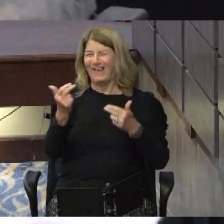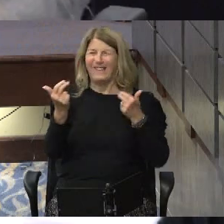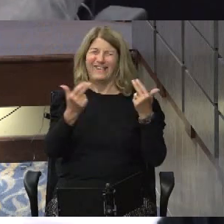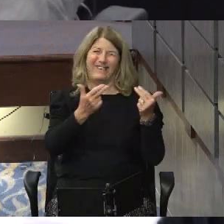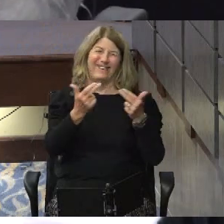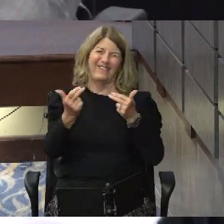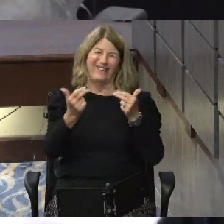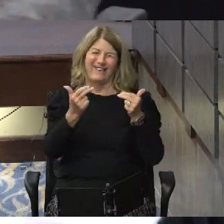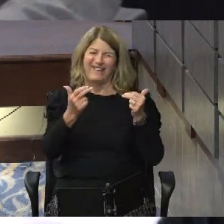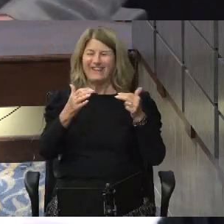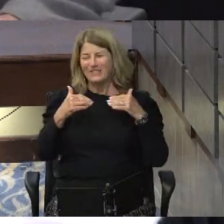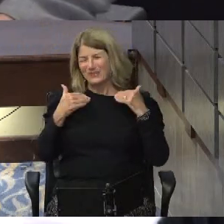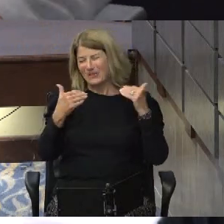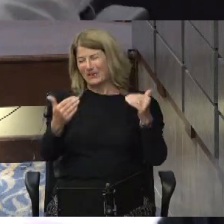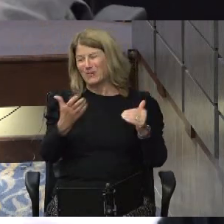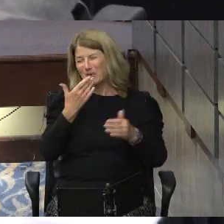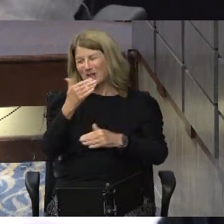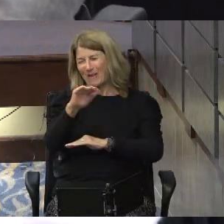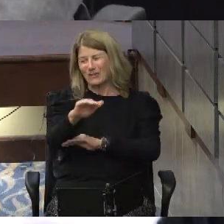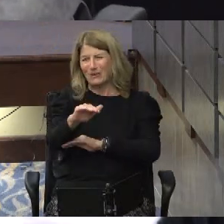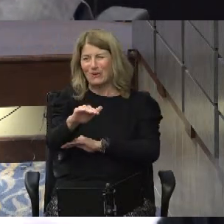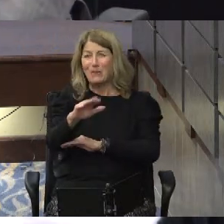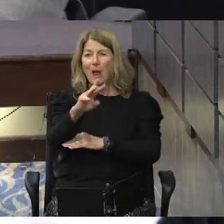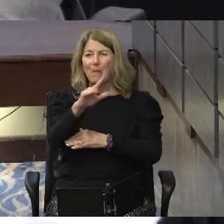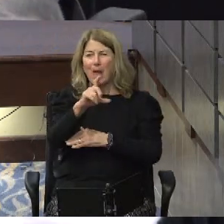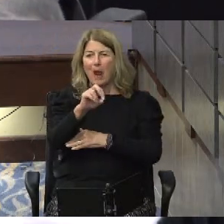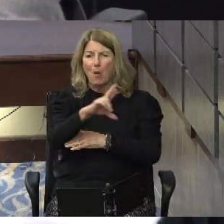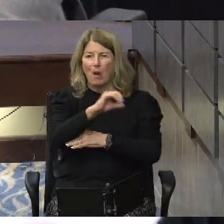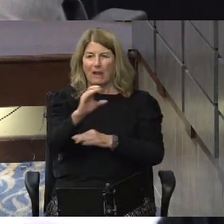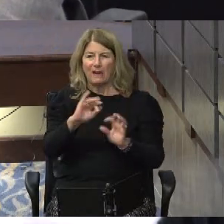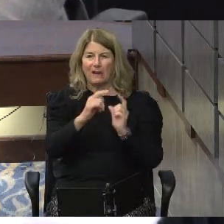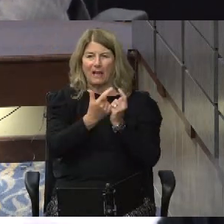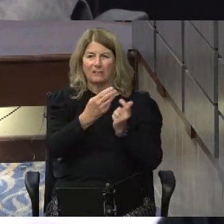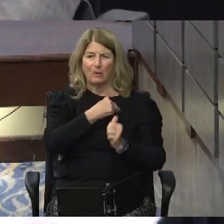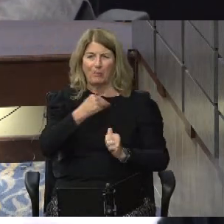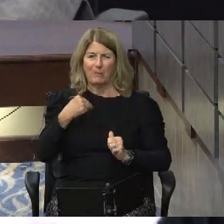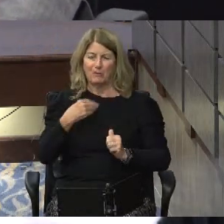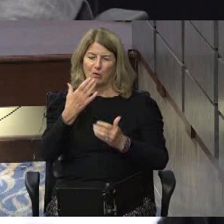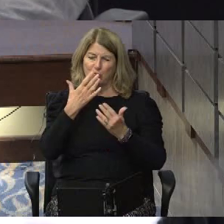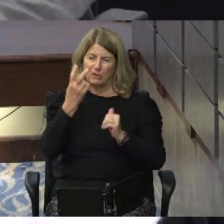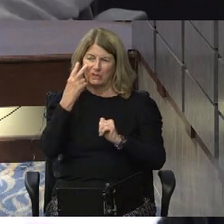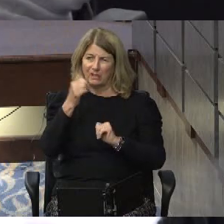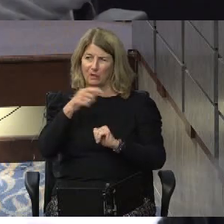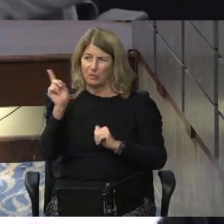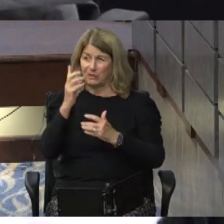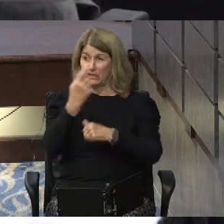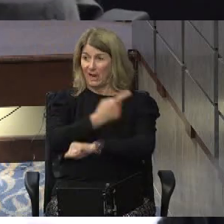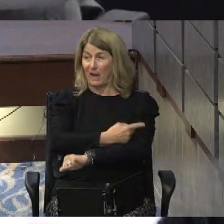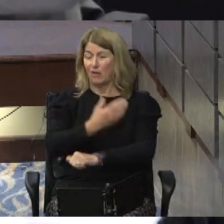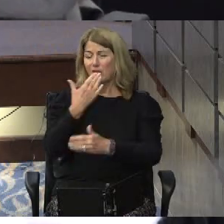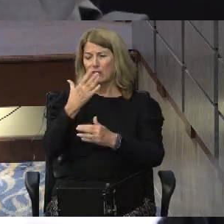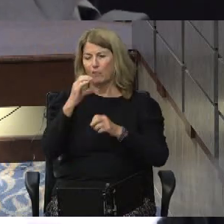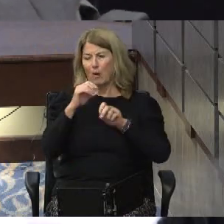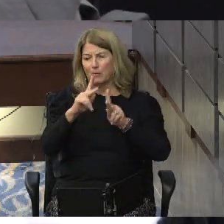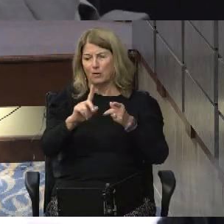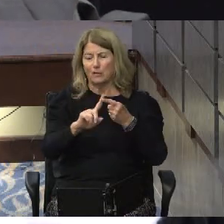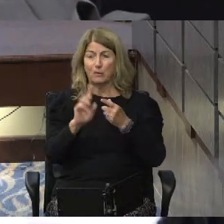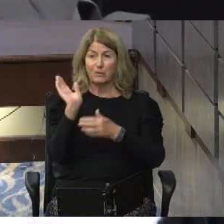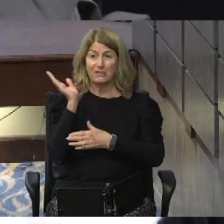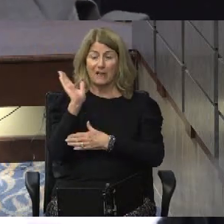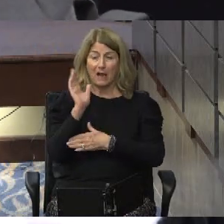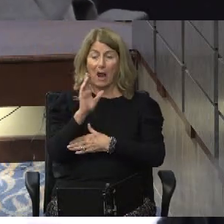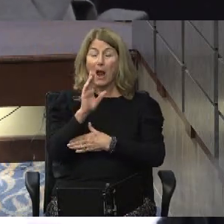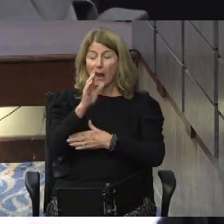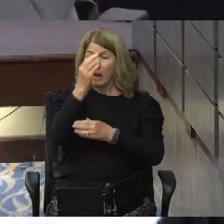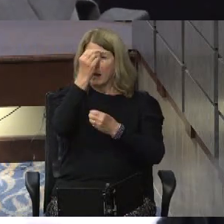Let's go, Paul, you got it. Good afternoon, Mayor and Council. Good to see you today. Thanks for giving us this opportunity to present an update on where we are with